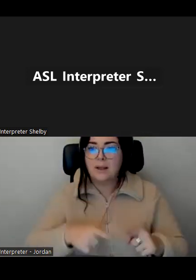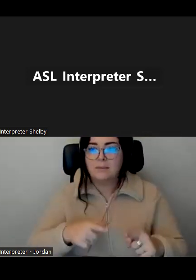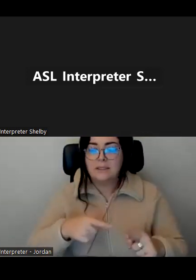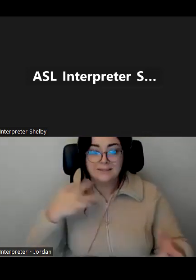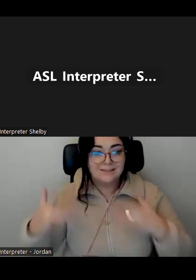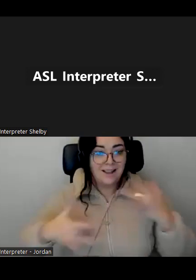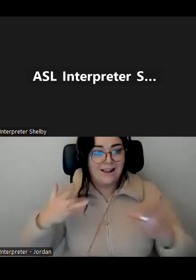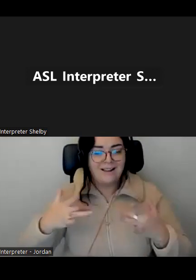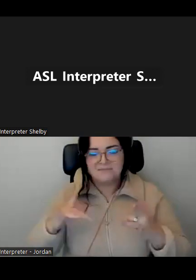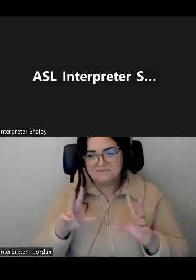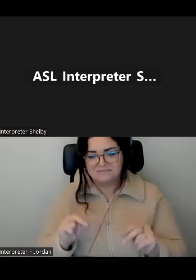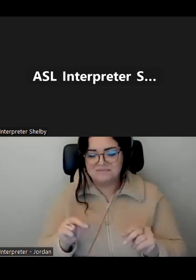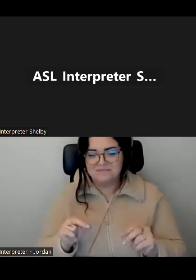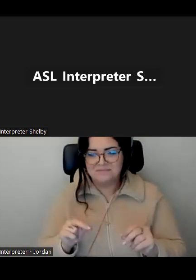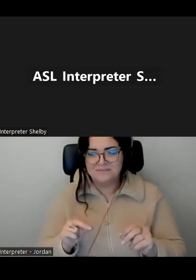excited about,